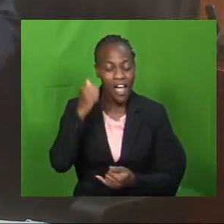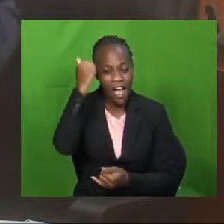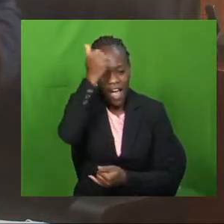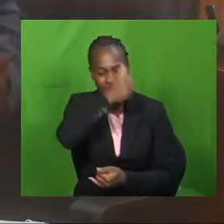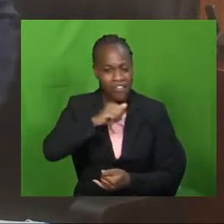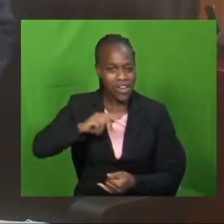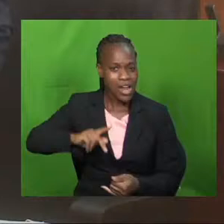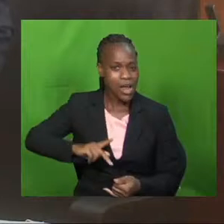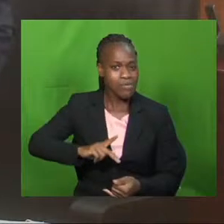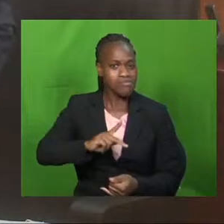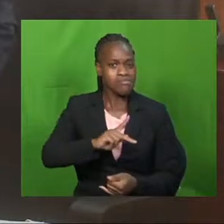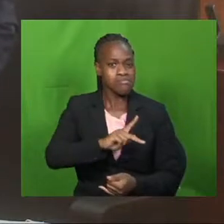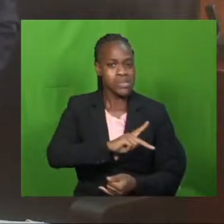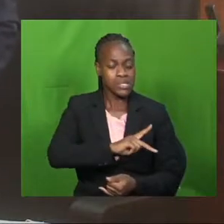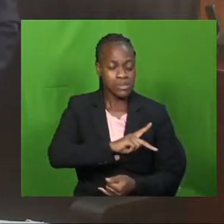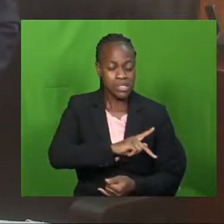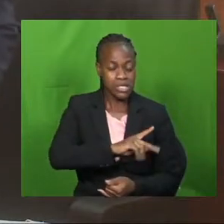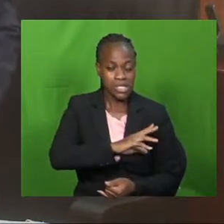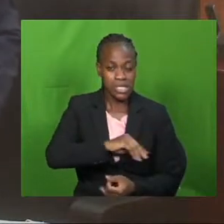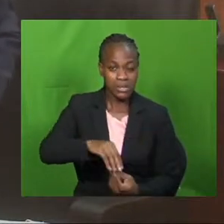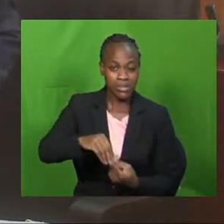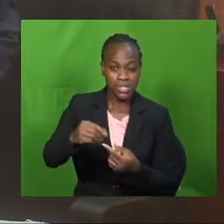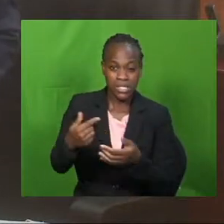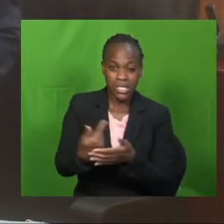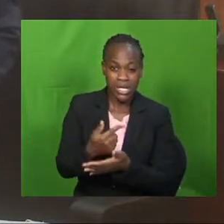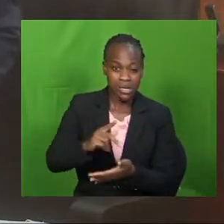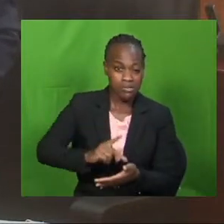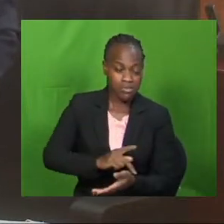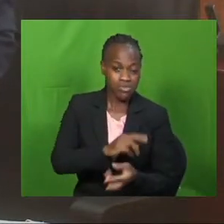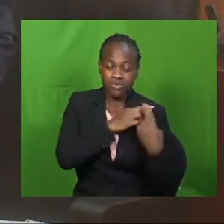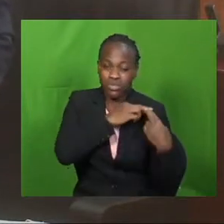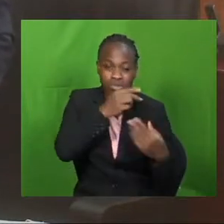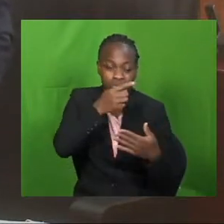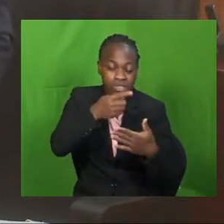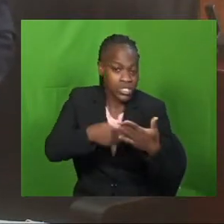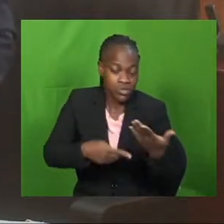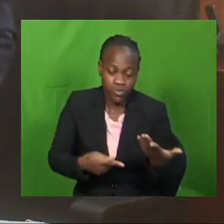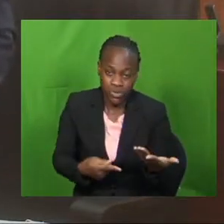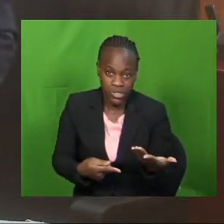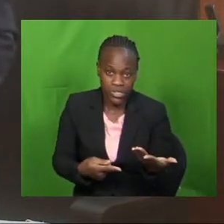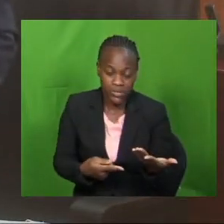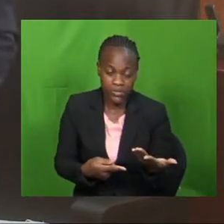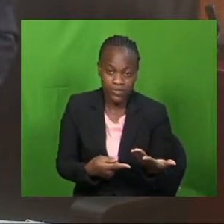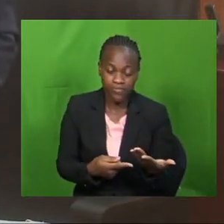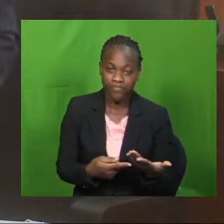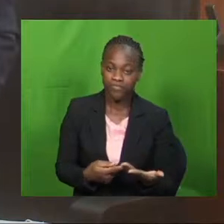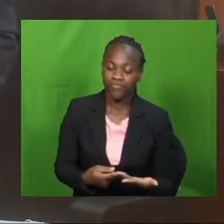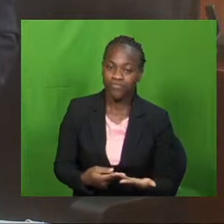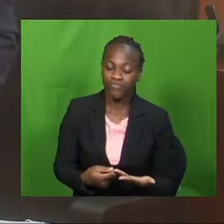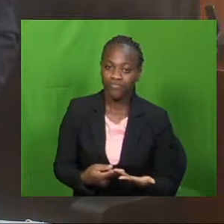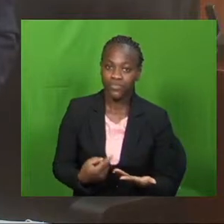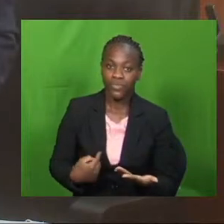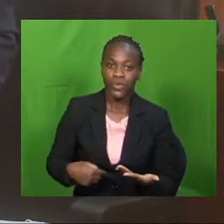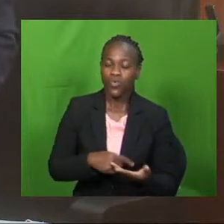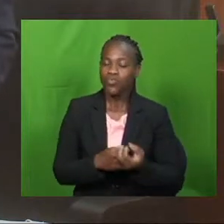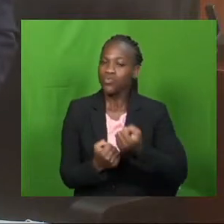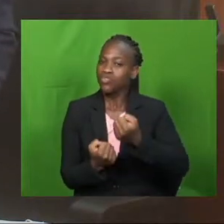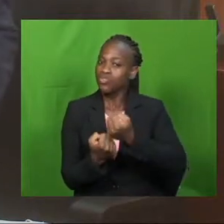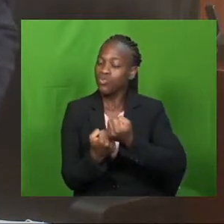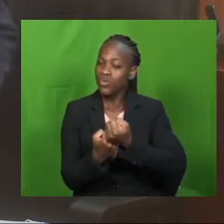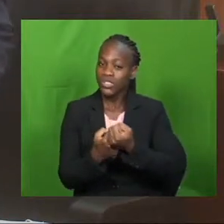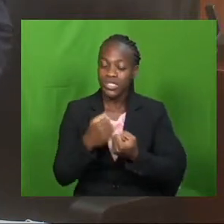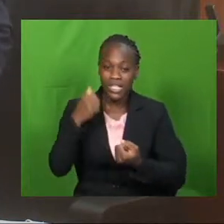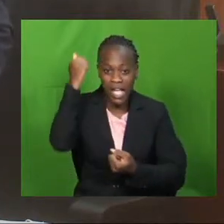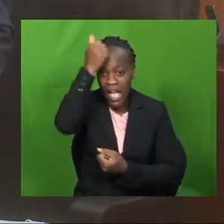Ghanaian parliamentarians, if I may add, in facilitating the African Continental Free Trade Area,